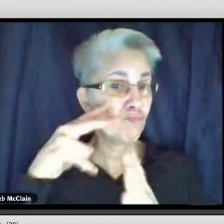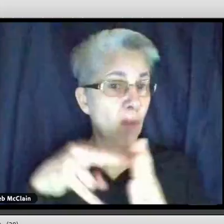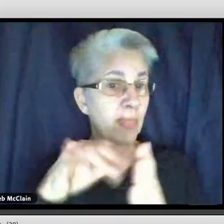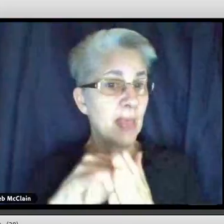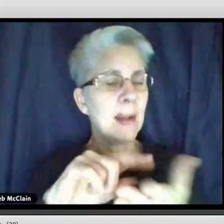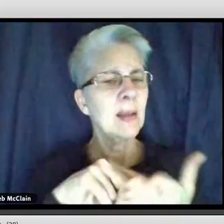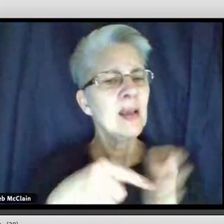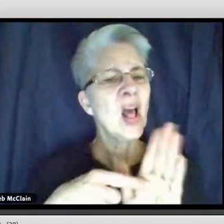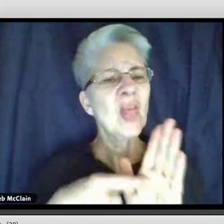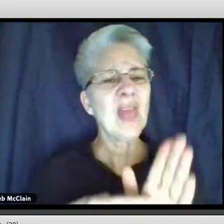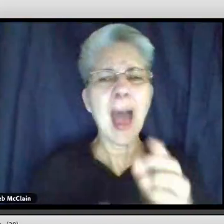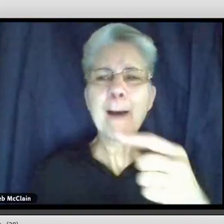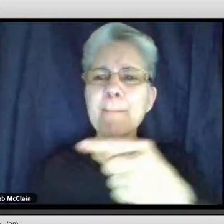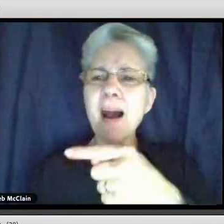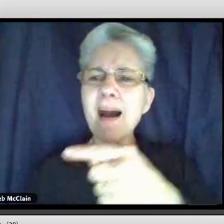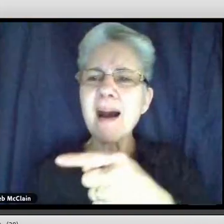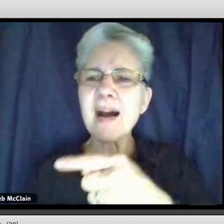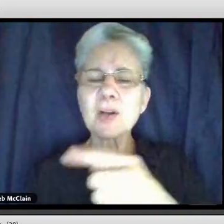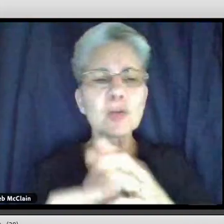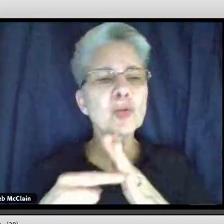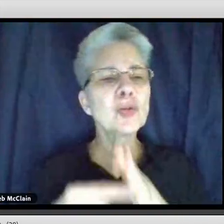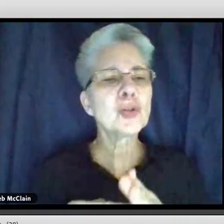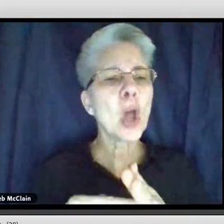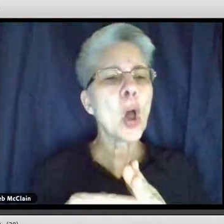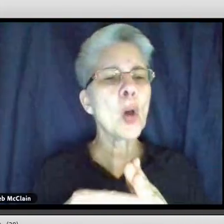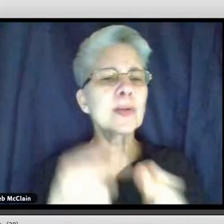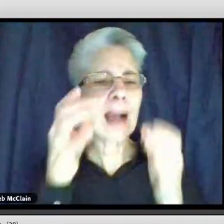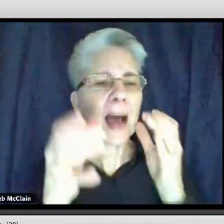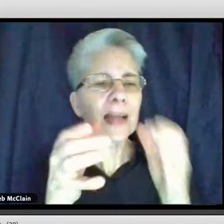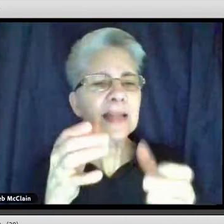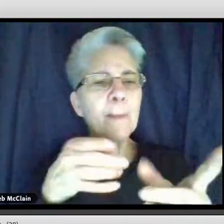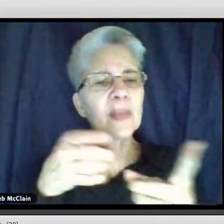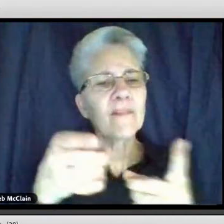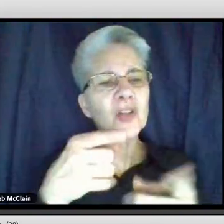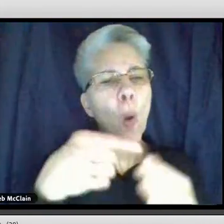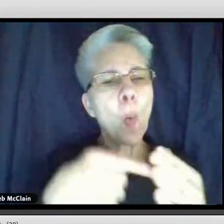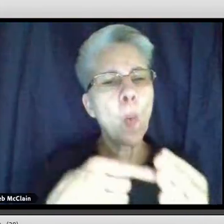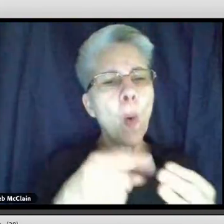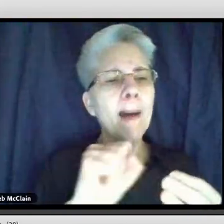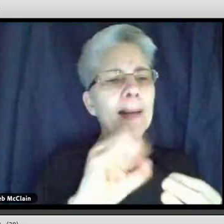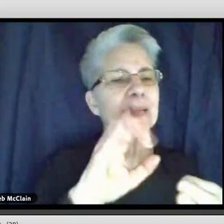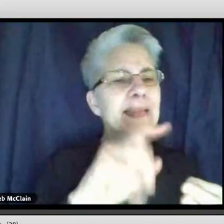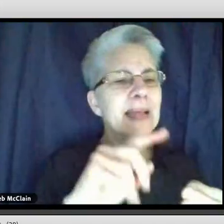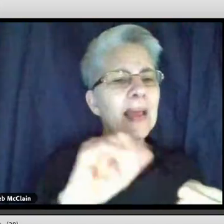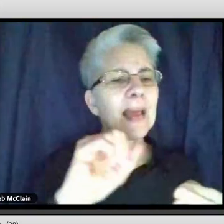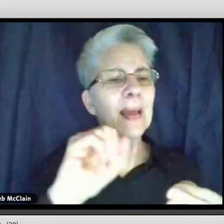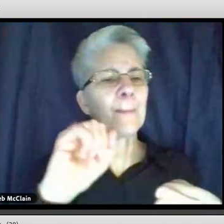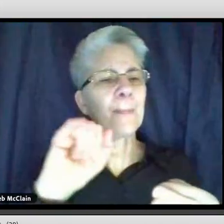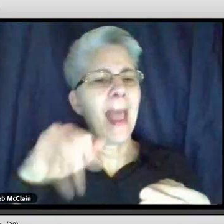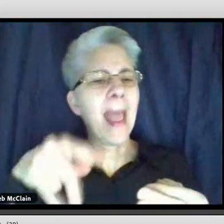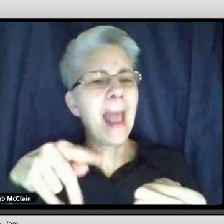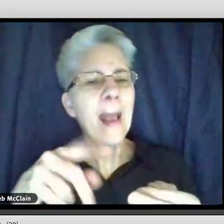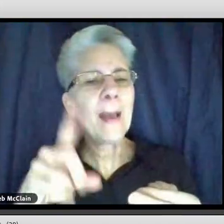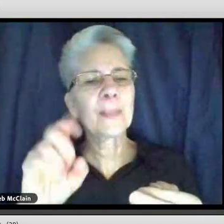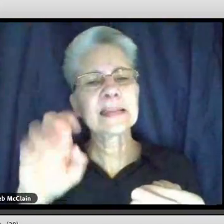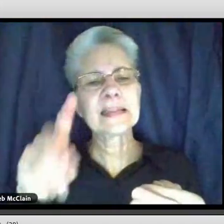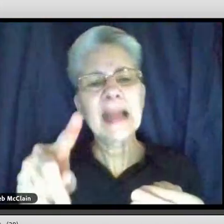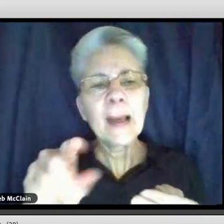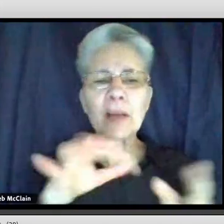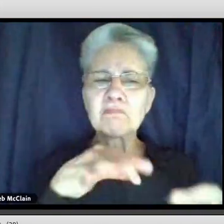this model does is provides a common set of concepts and definitions. So what is a SIP, what is an APE, what is a DIP? And that